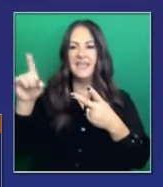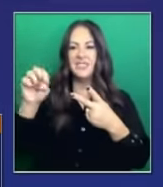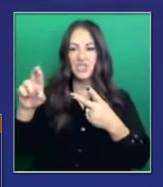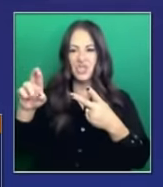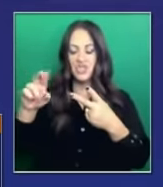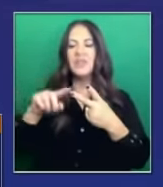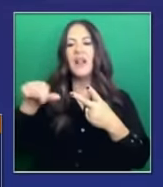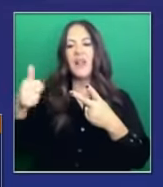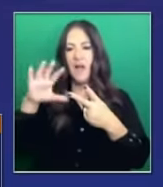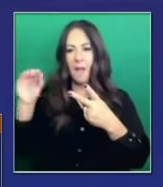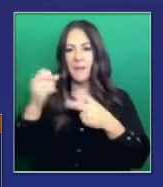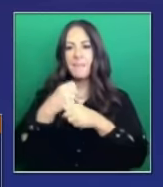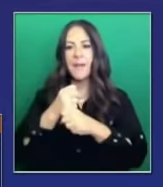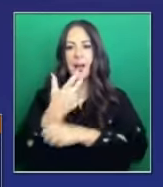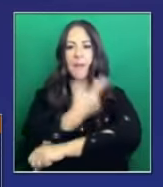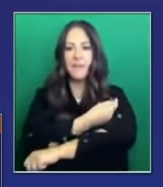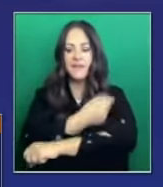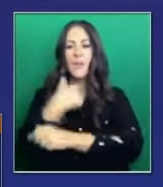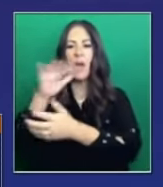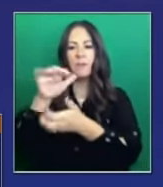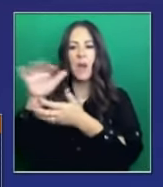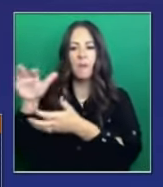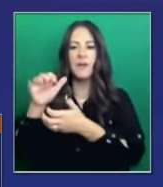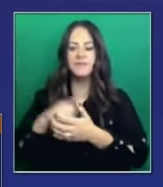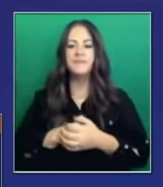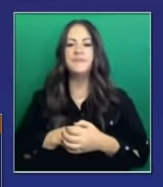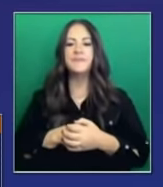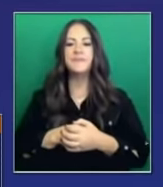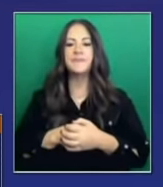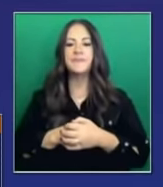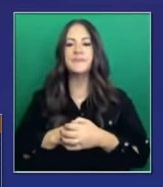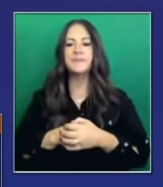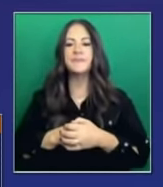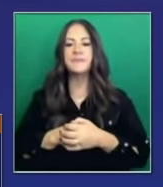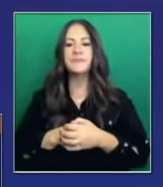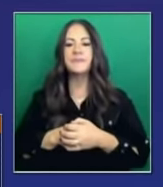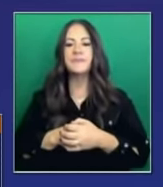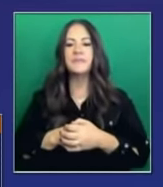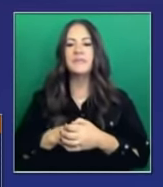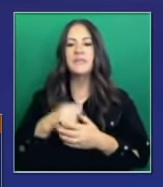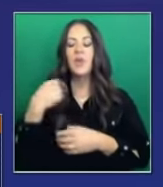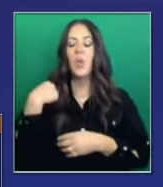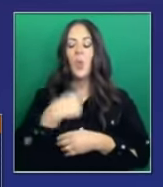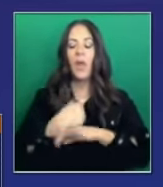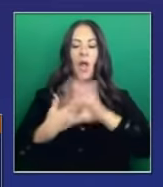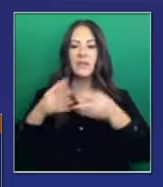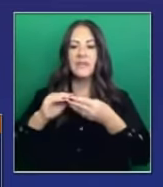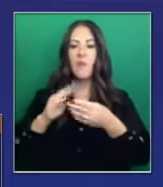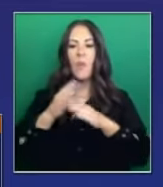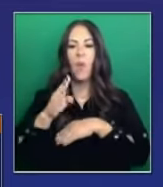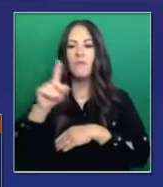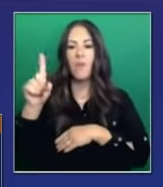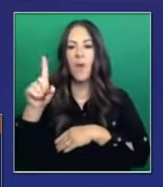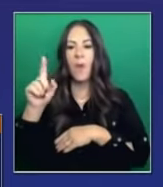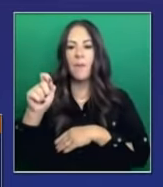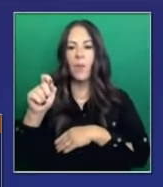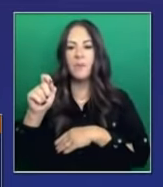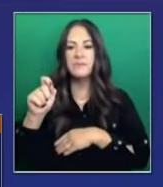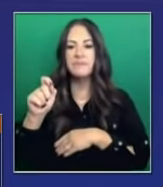now committed in this state, 1,090,000 Pfizer doses. You can see some second doses that will be available for